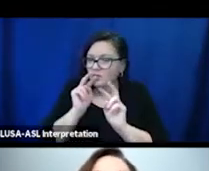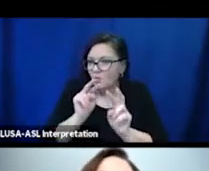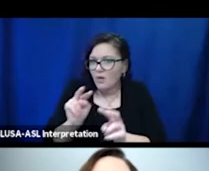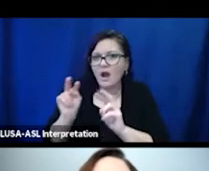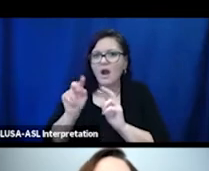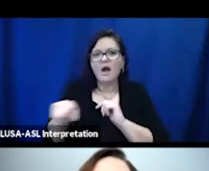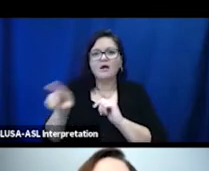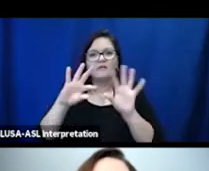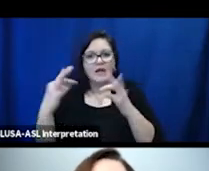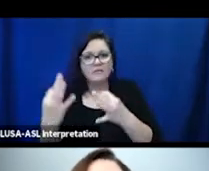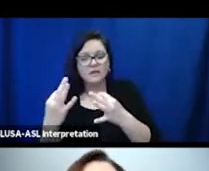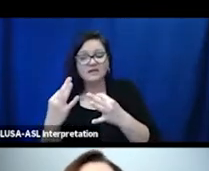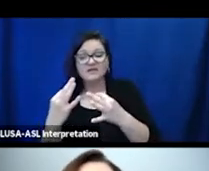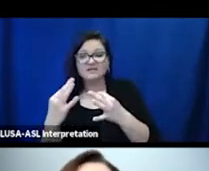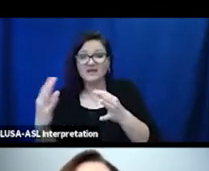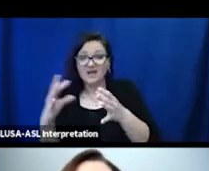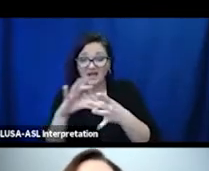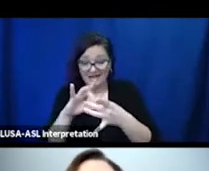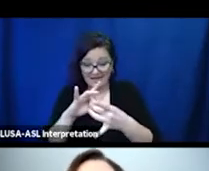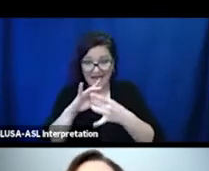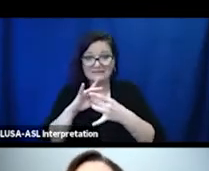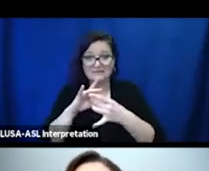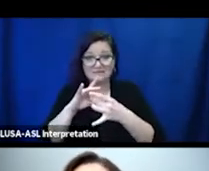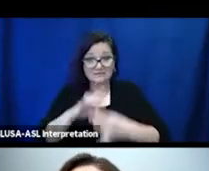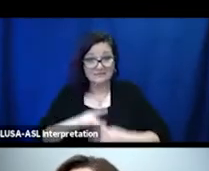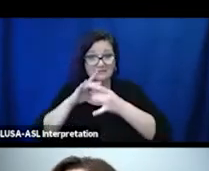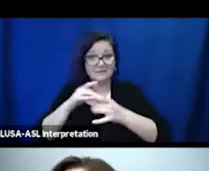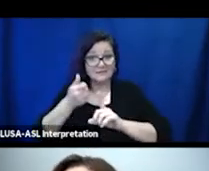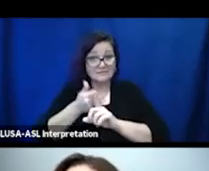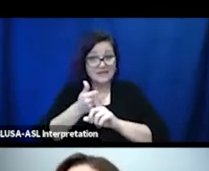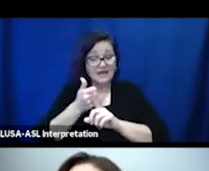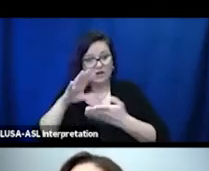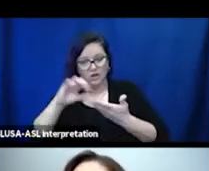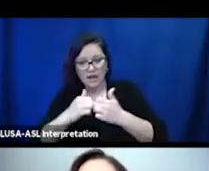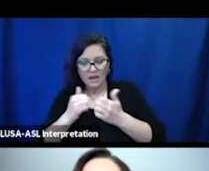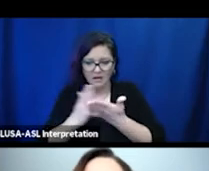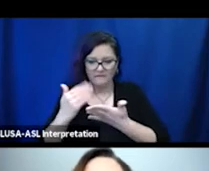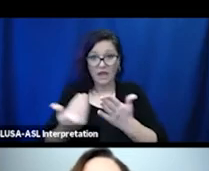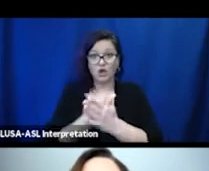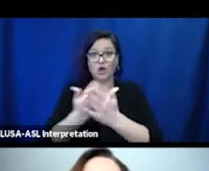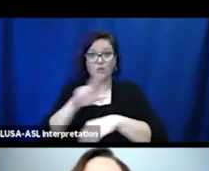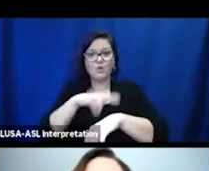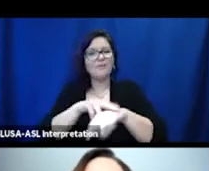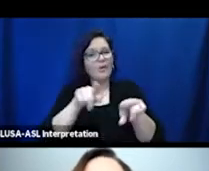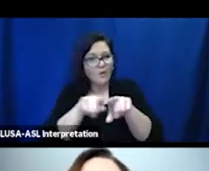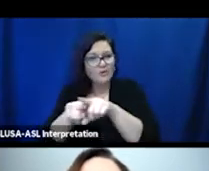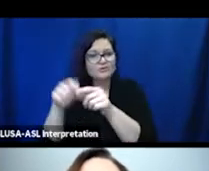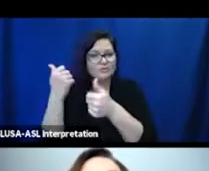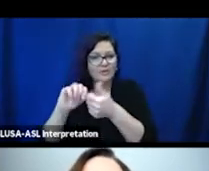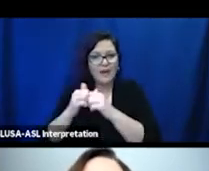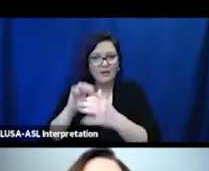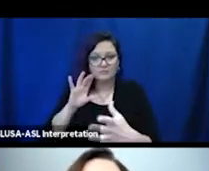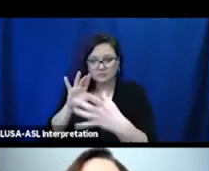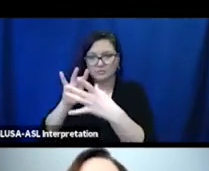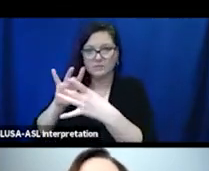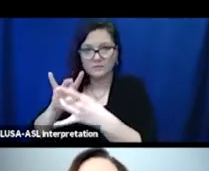only reconnect to themselves and learn how to navigate a new normal, but to also remember how to reconnect